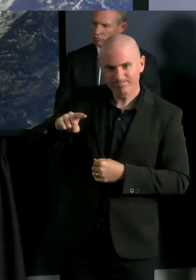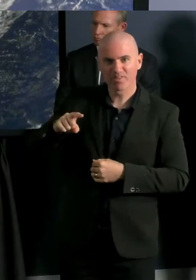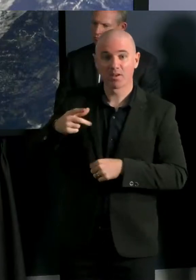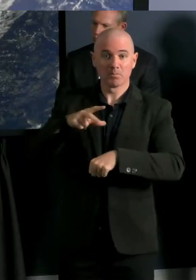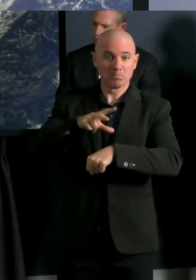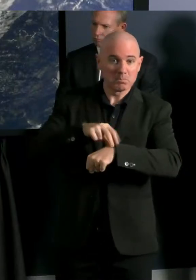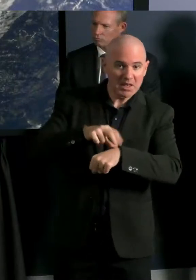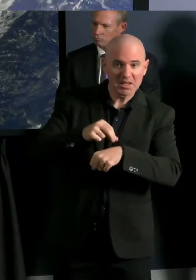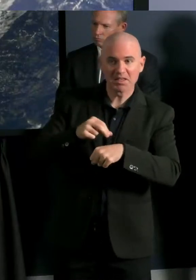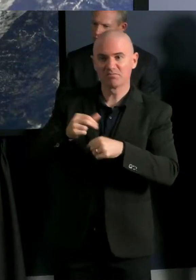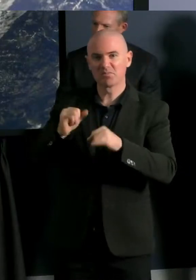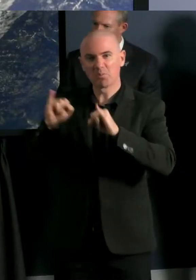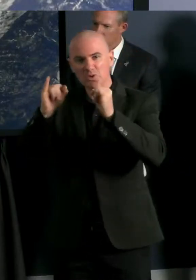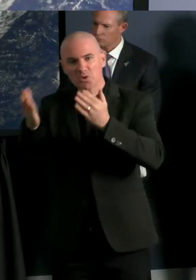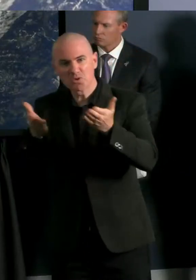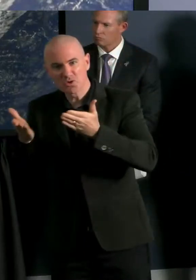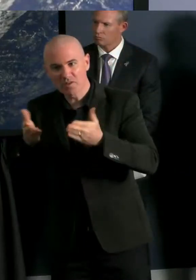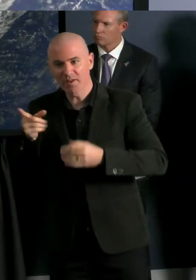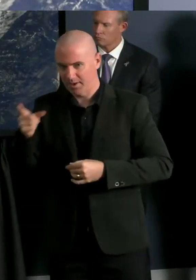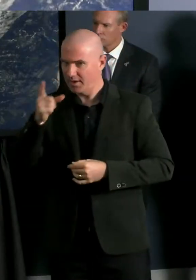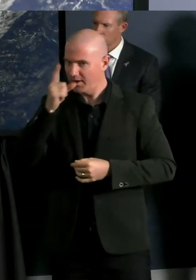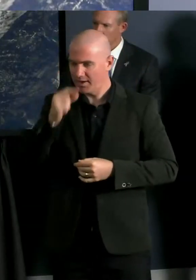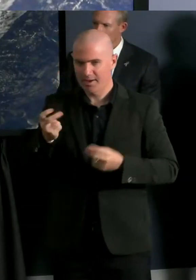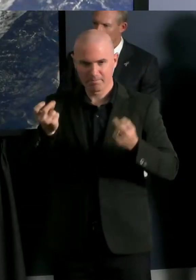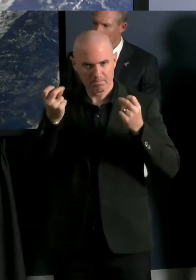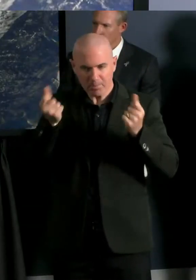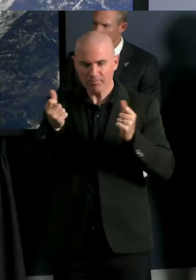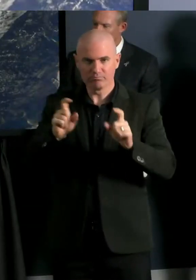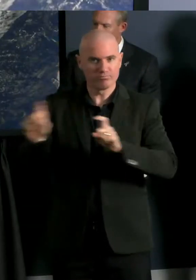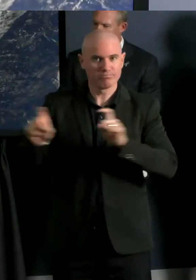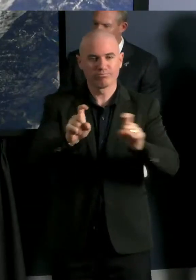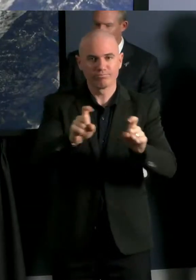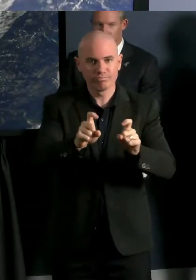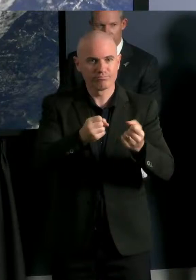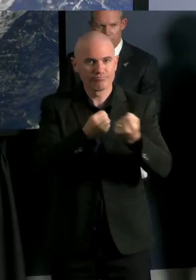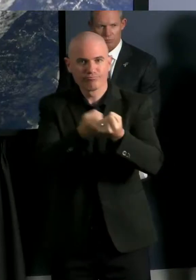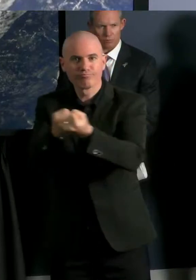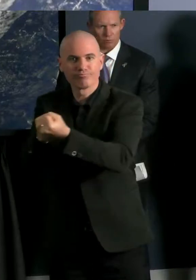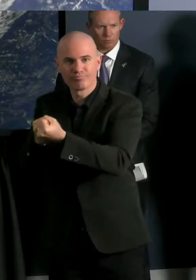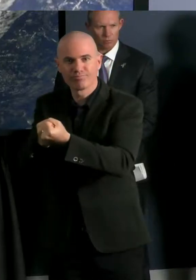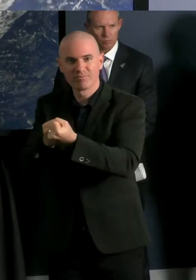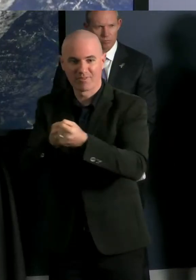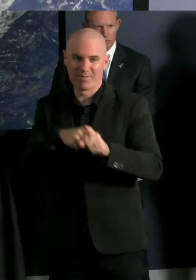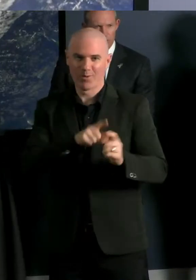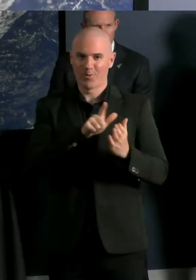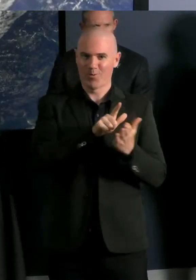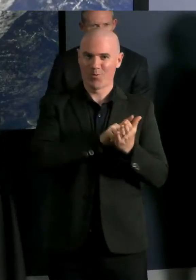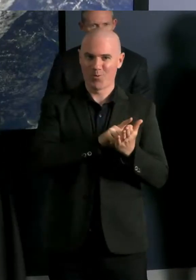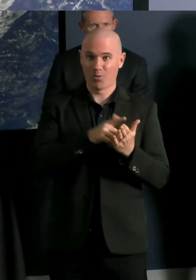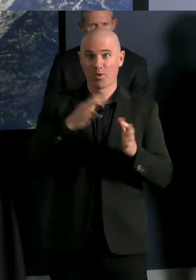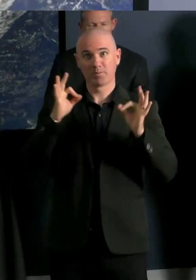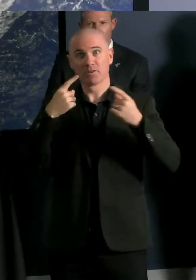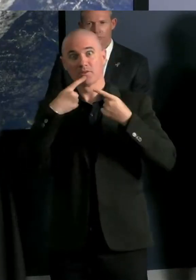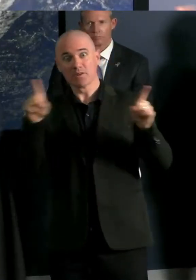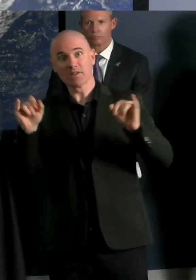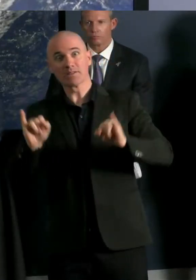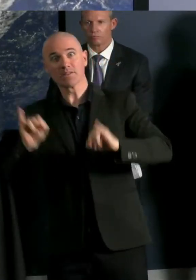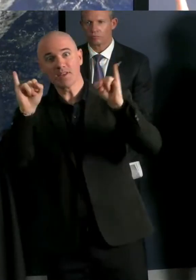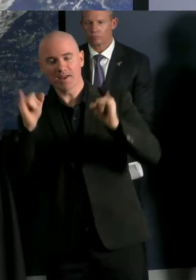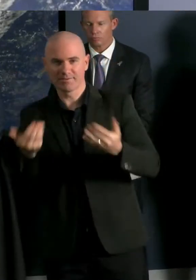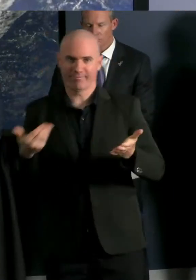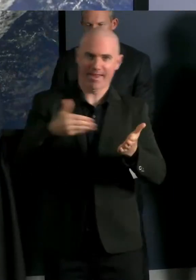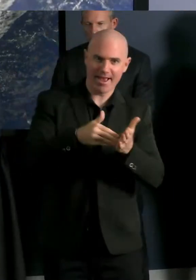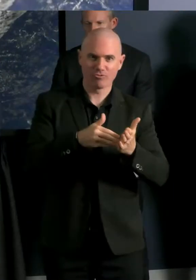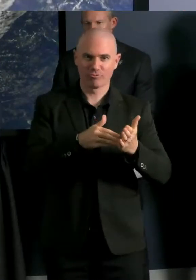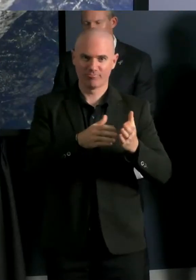legislative powers to be able to respond to the community and keep the community safe. Significant preparation has been underway, particularly around the